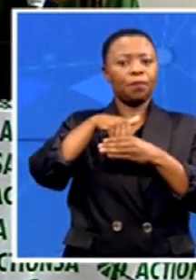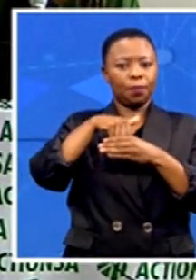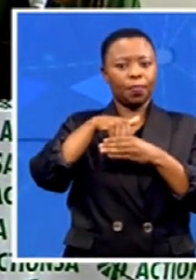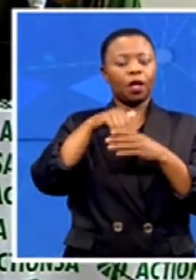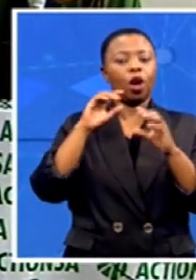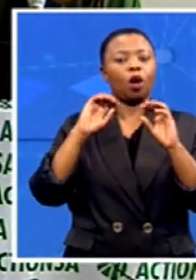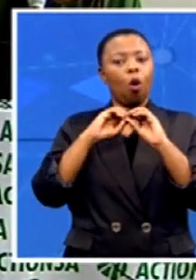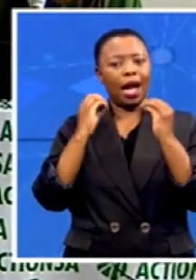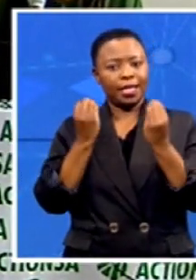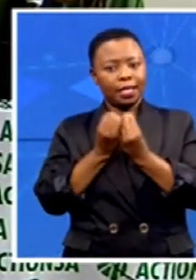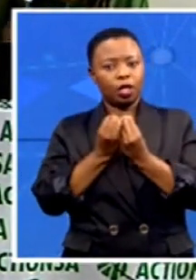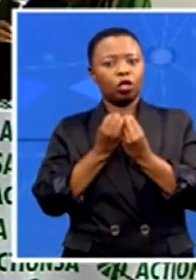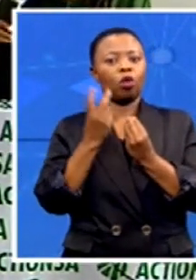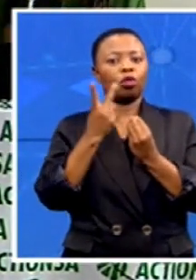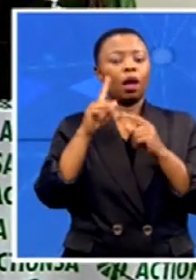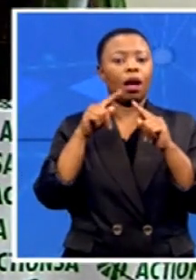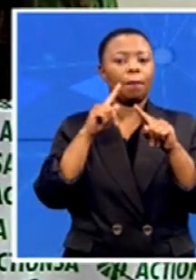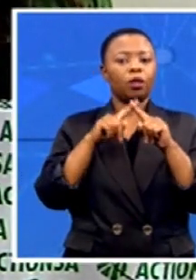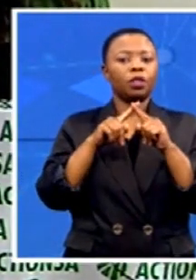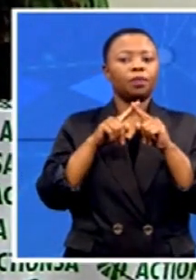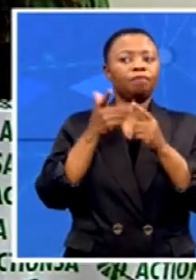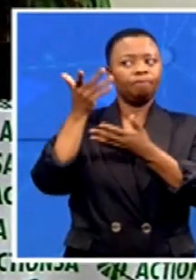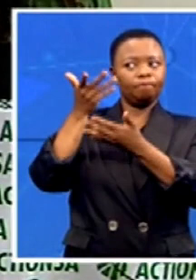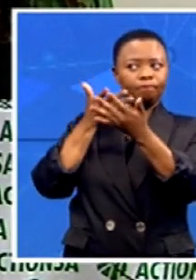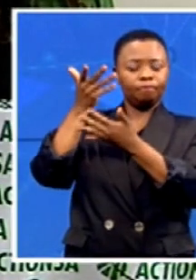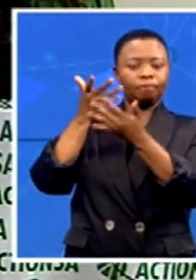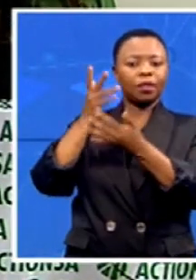our interactions with the IEC. Mr. Mashaba.